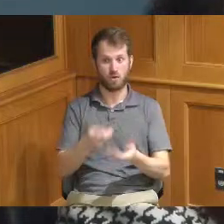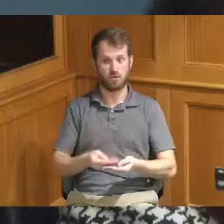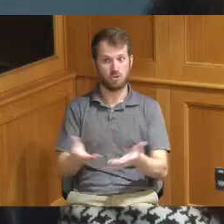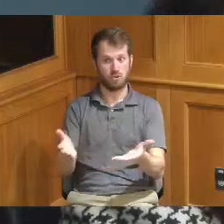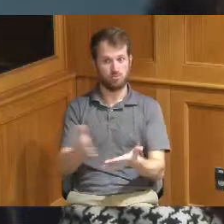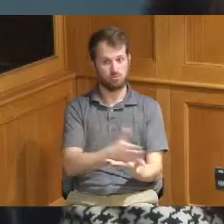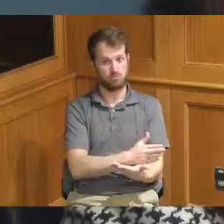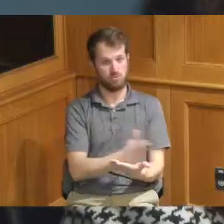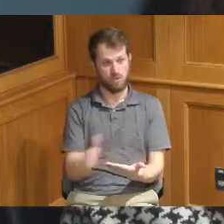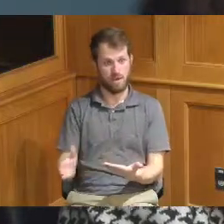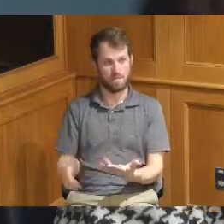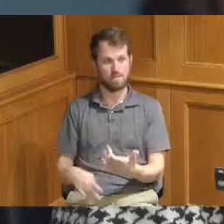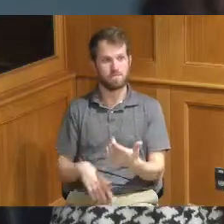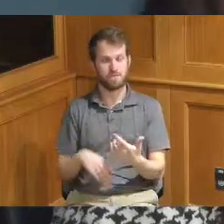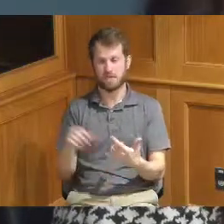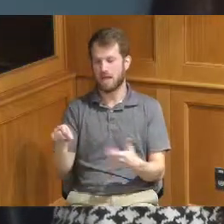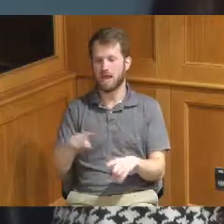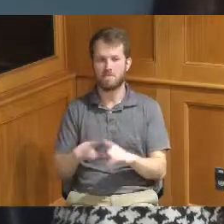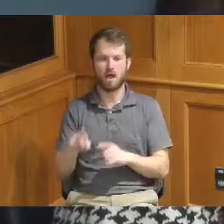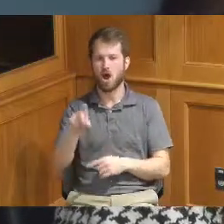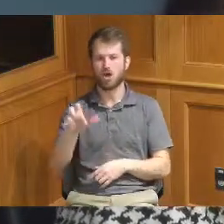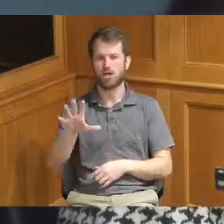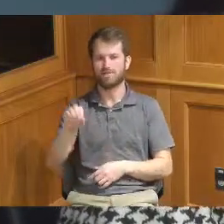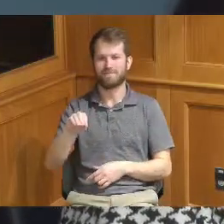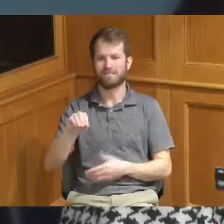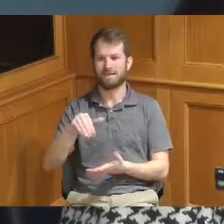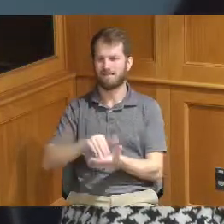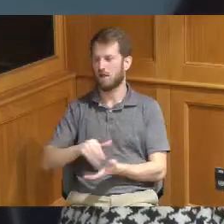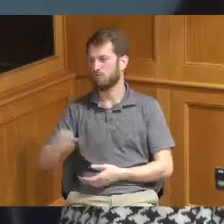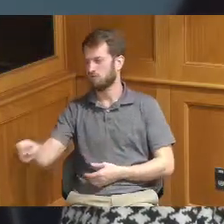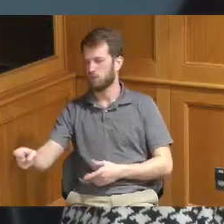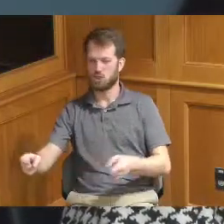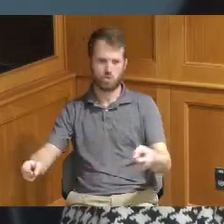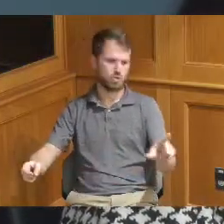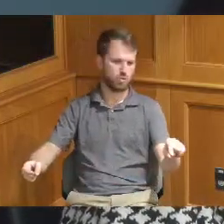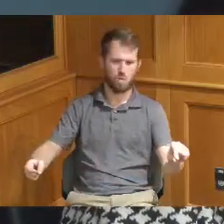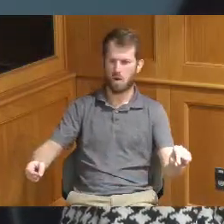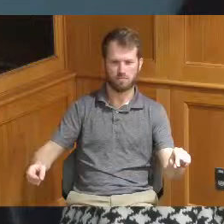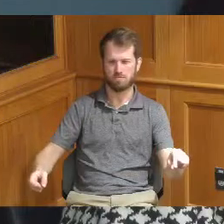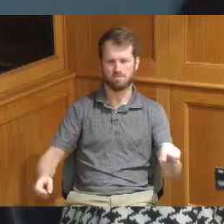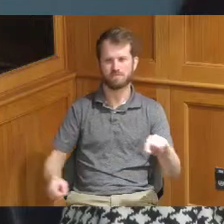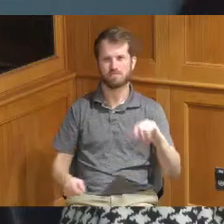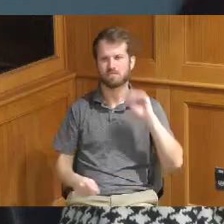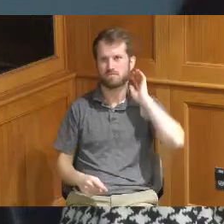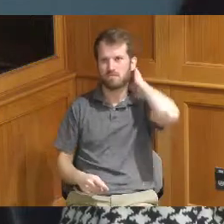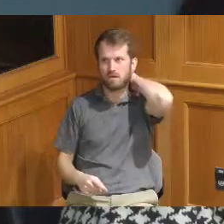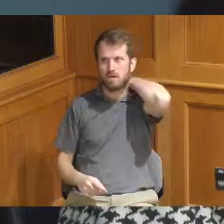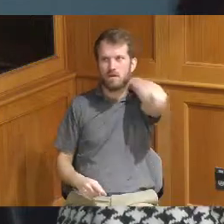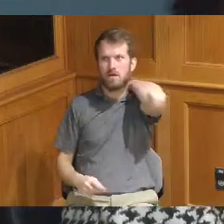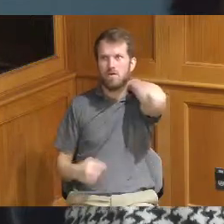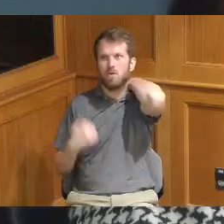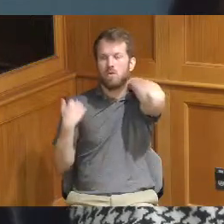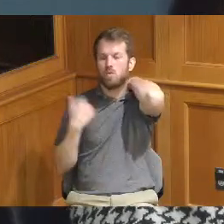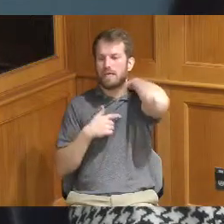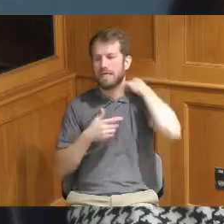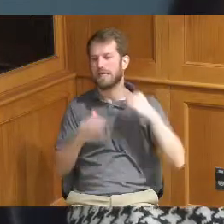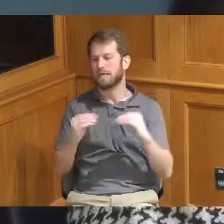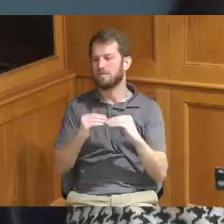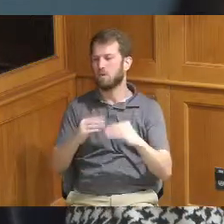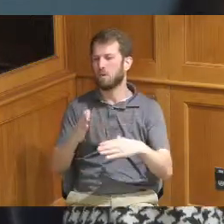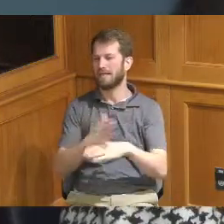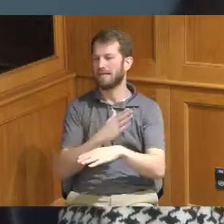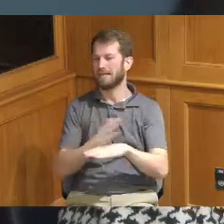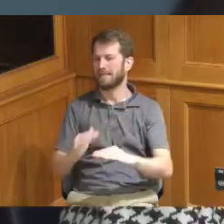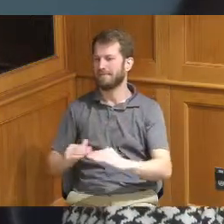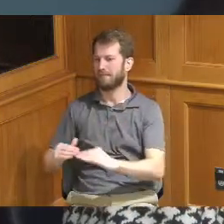one agency 150,000, another one 20, but we spread the money out, and I'm happy about